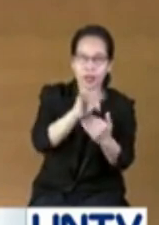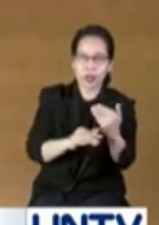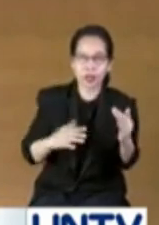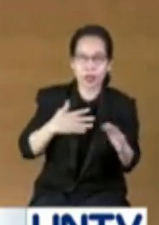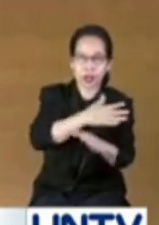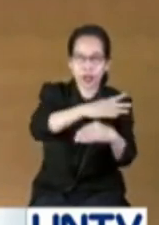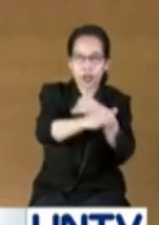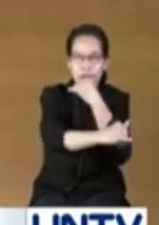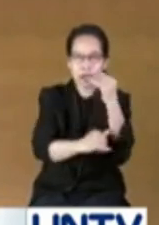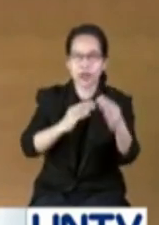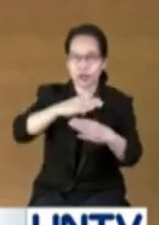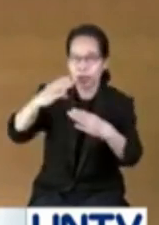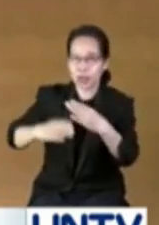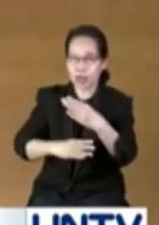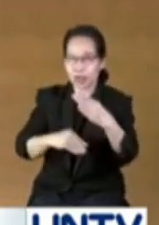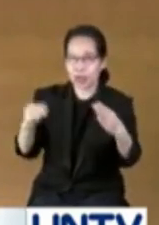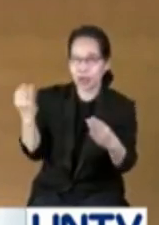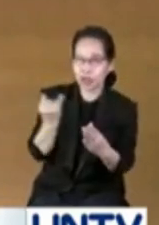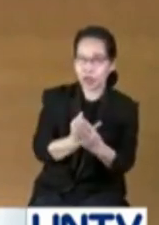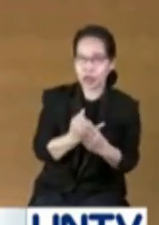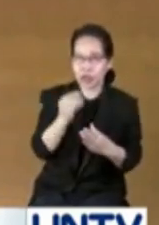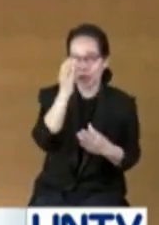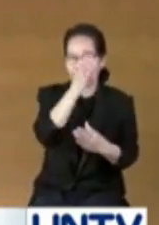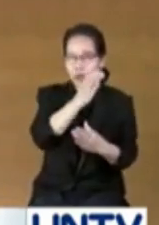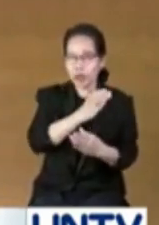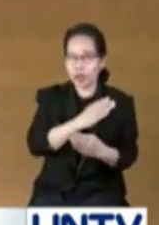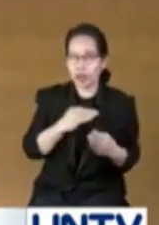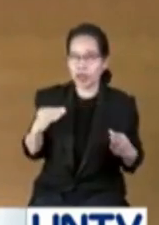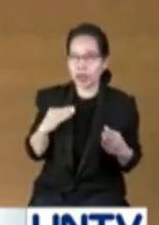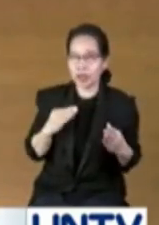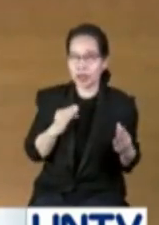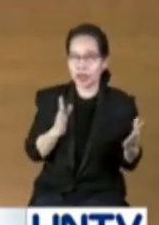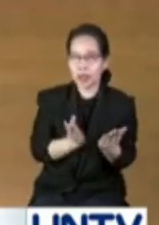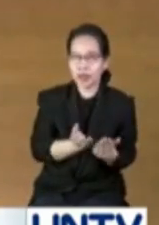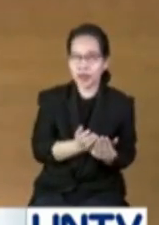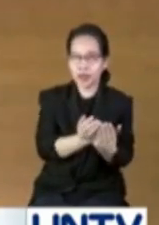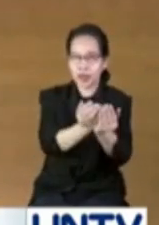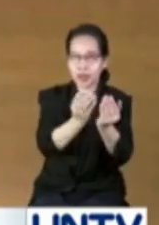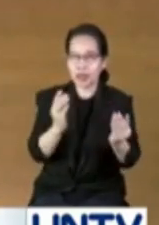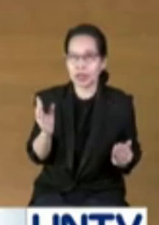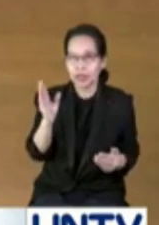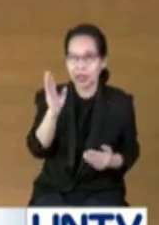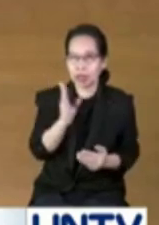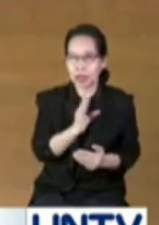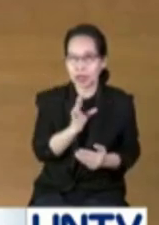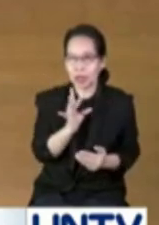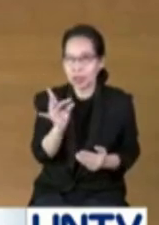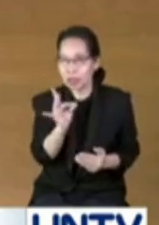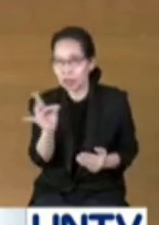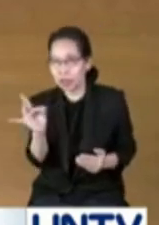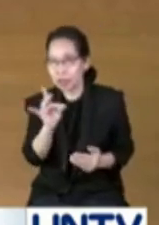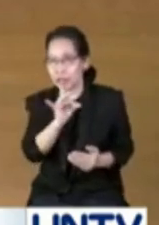completed, including Cebu Pier's 88 Smart Port and the new passenger terminal buildings of